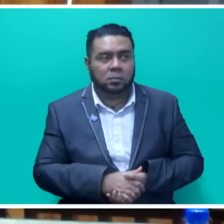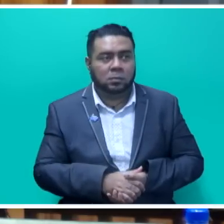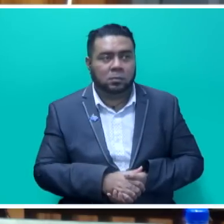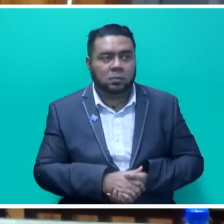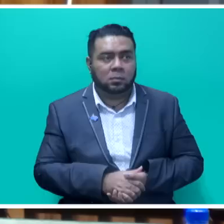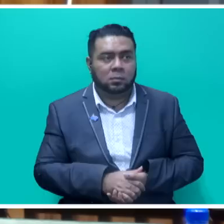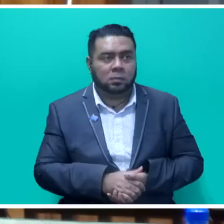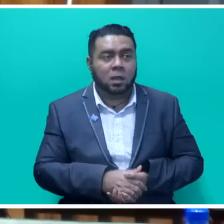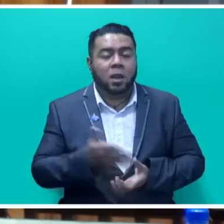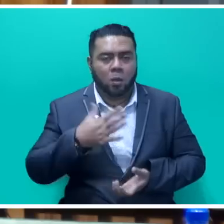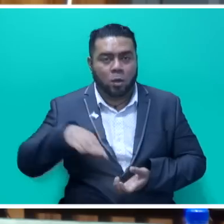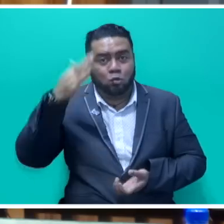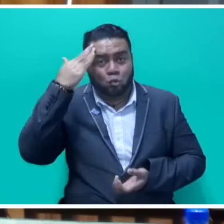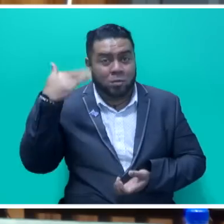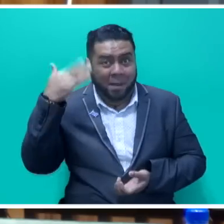Immediately, and I want to remind him,